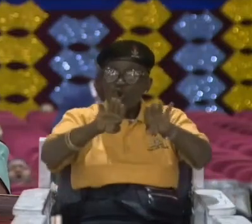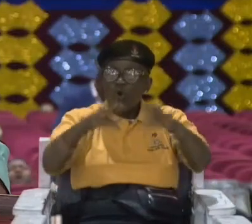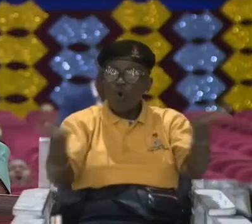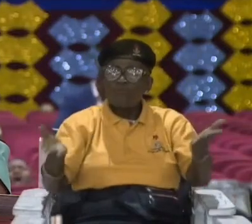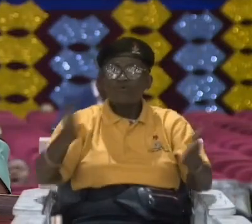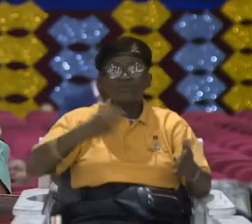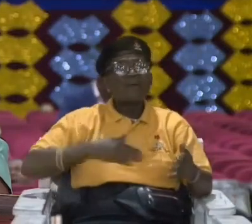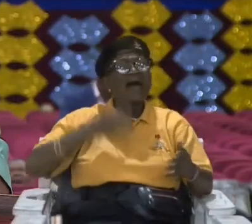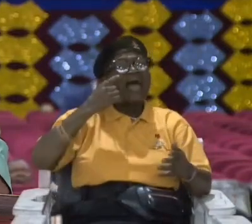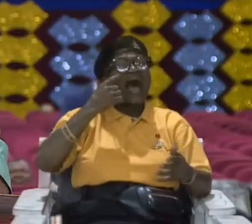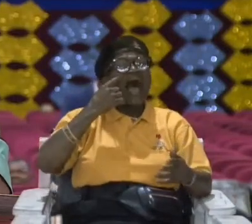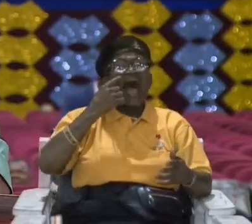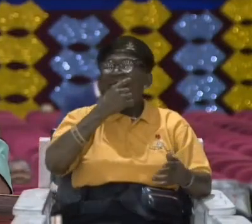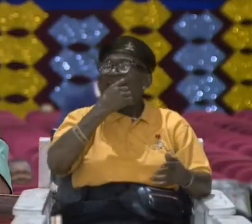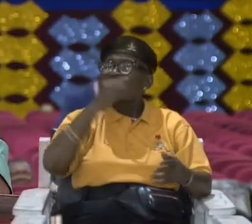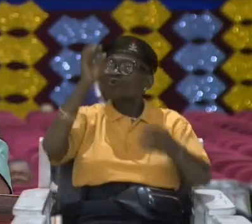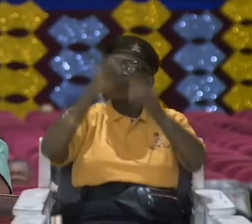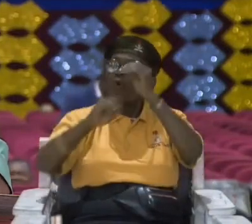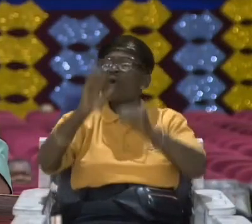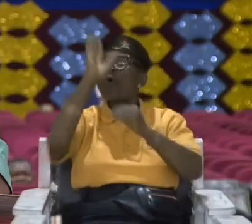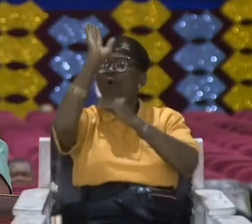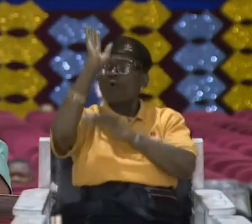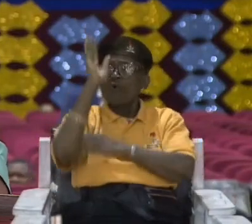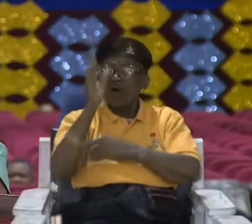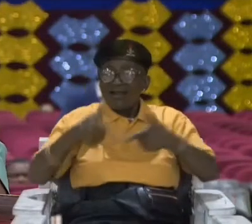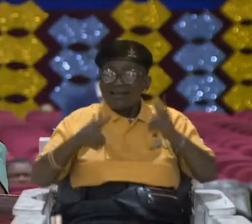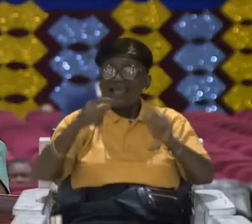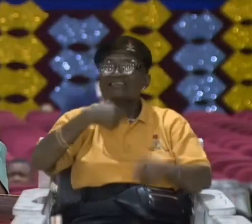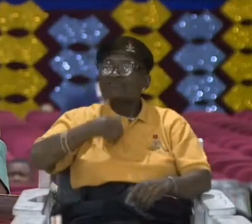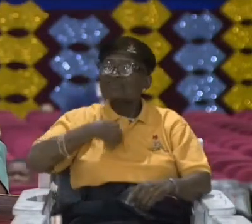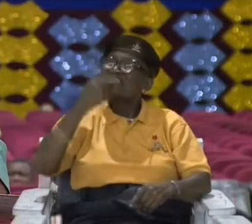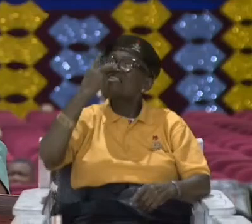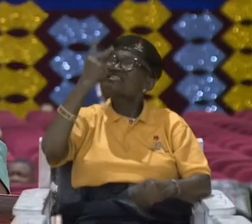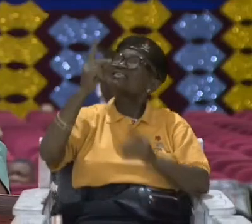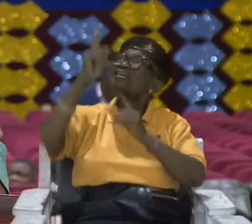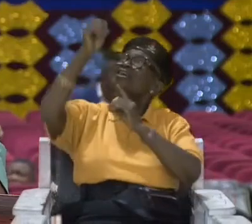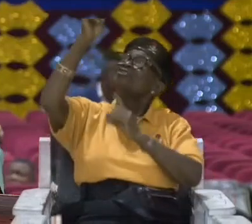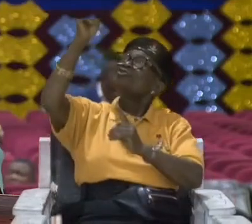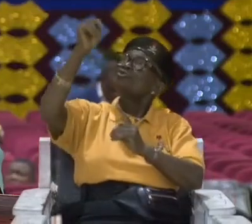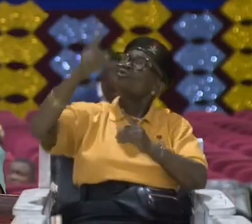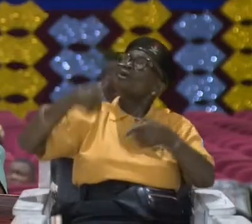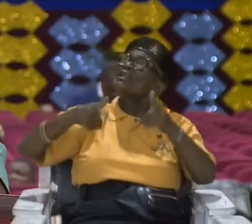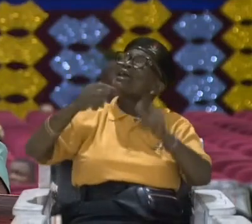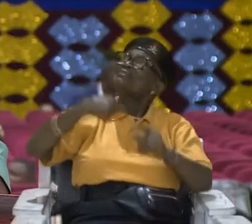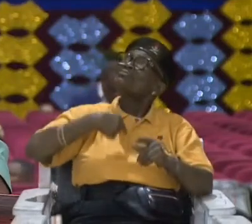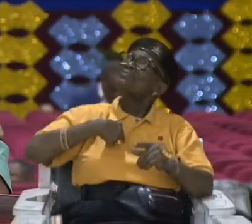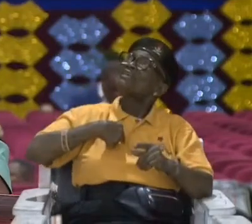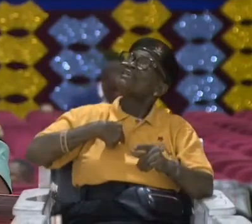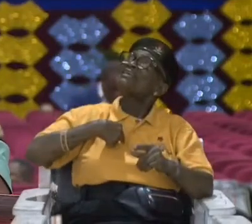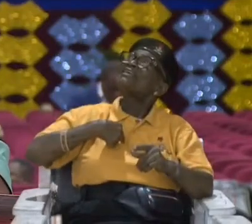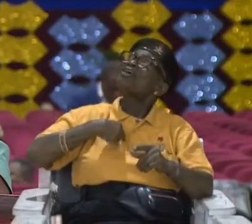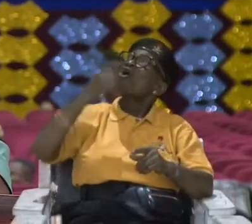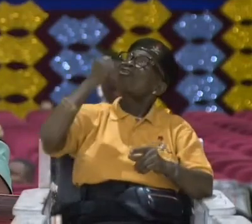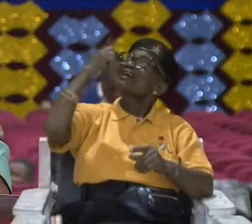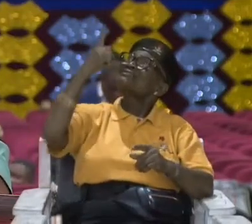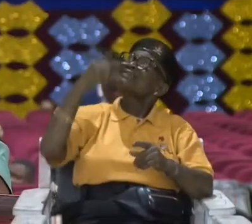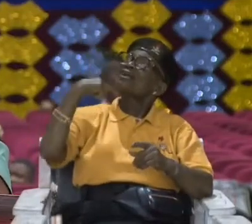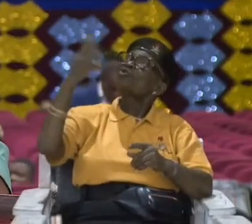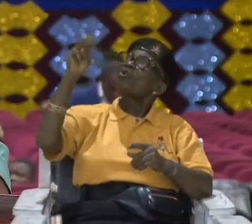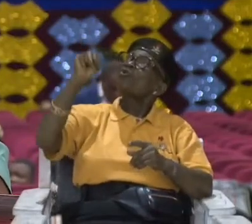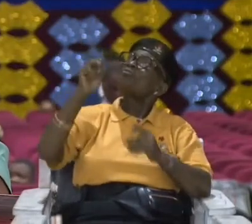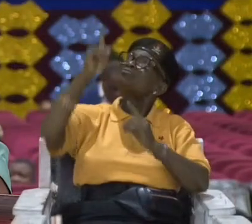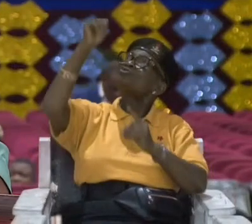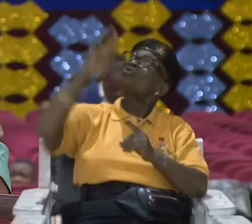me understand who you are. Because once I understand you, I know all my problems will be